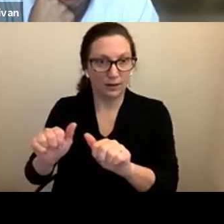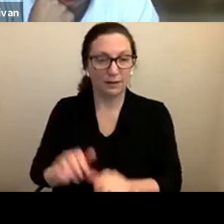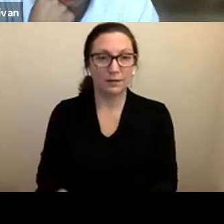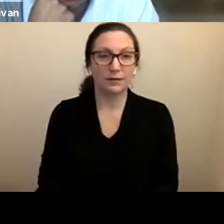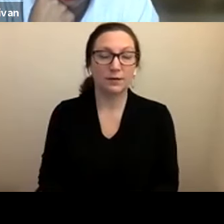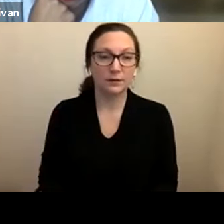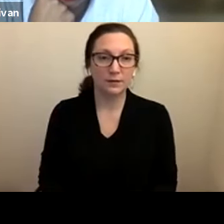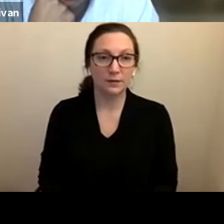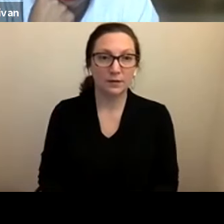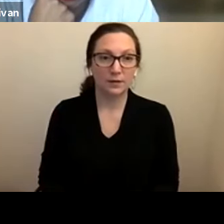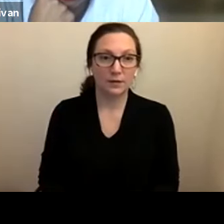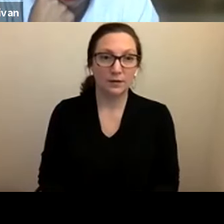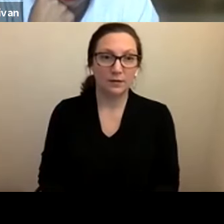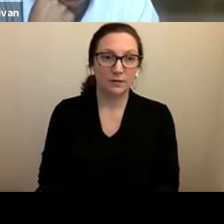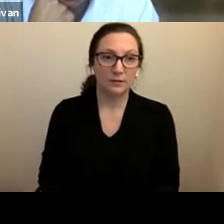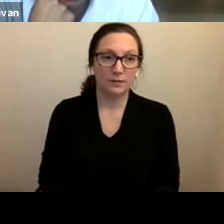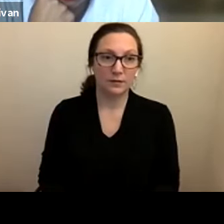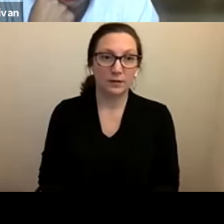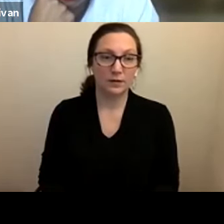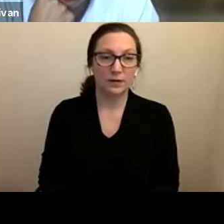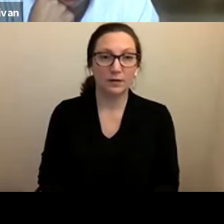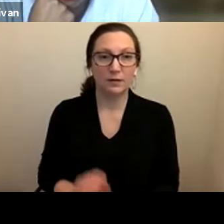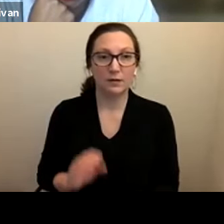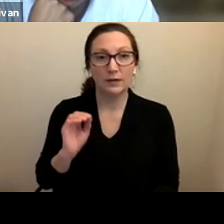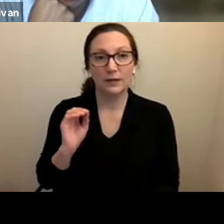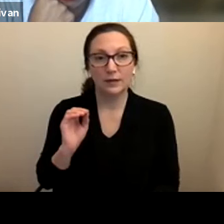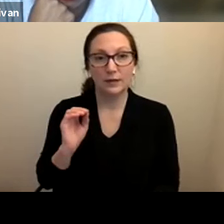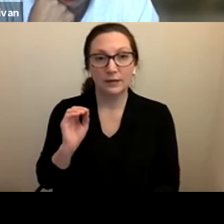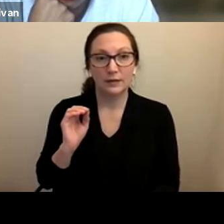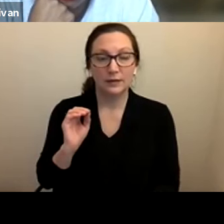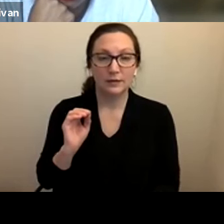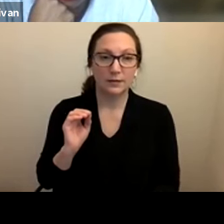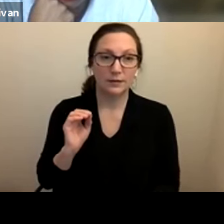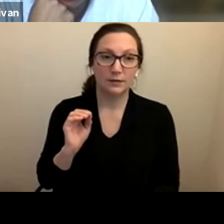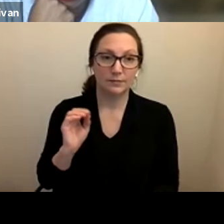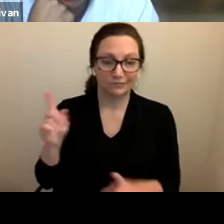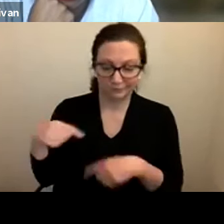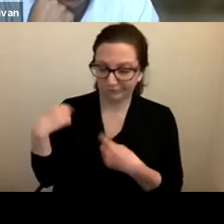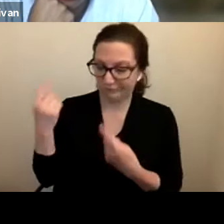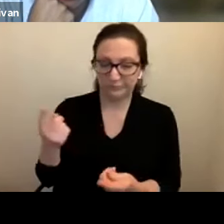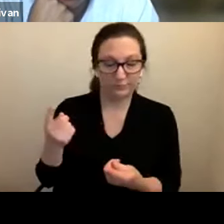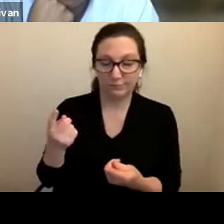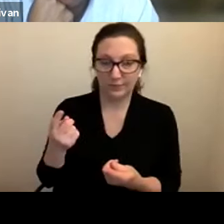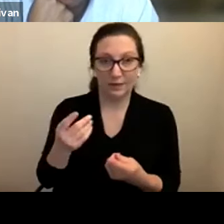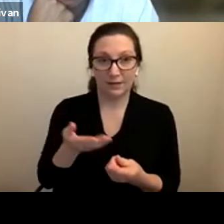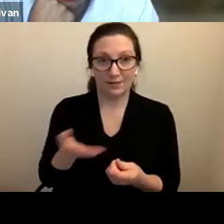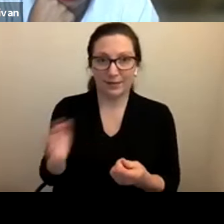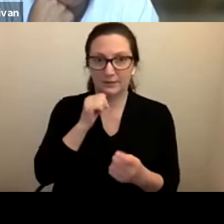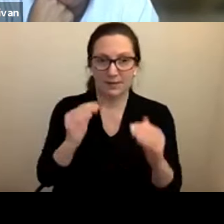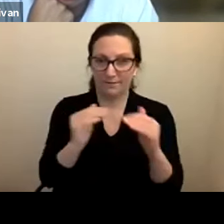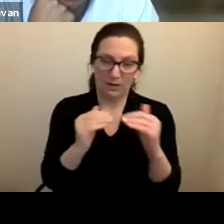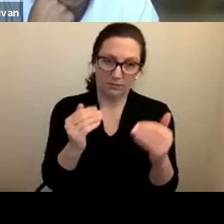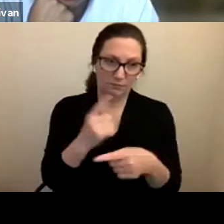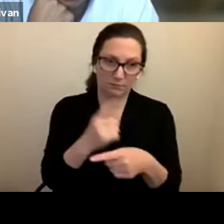cannot make up for how inequitable things have been, but I want to open